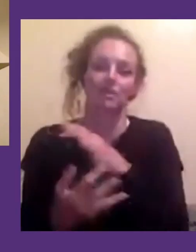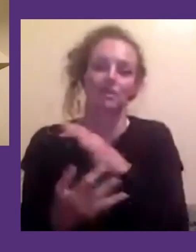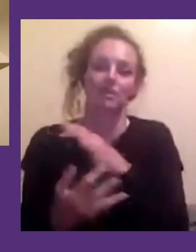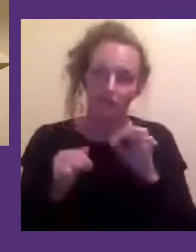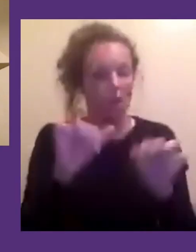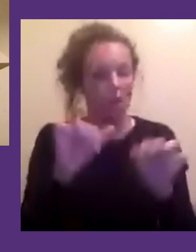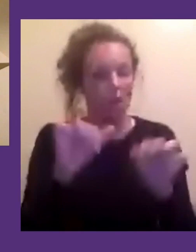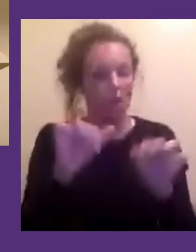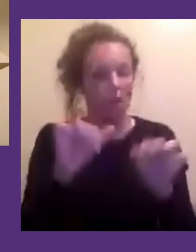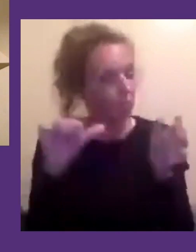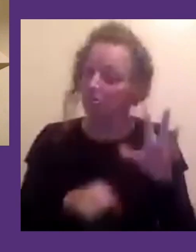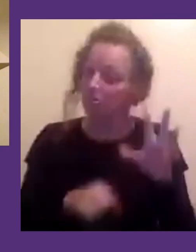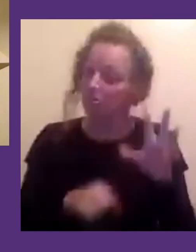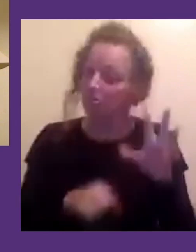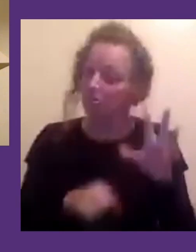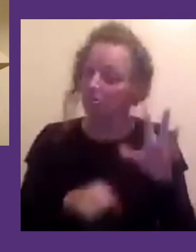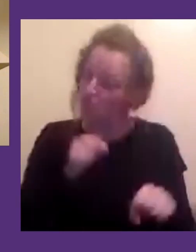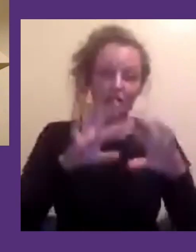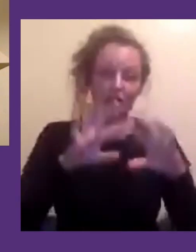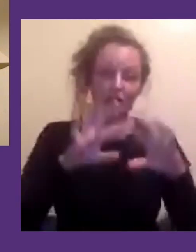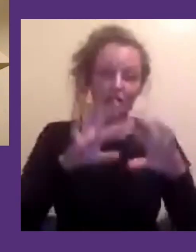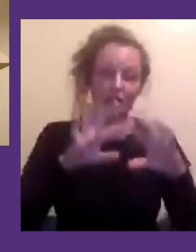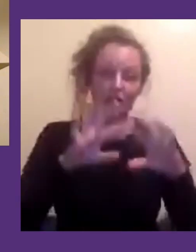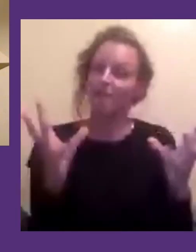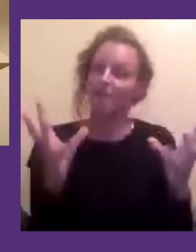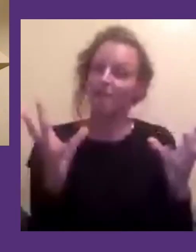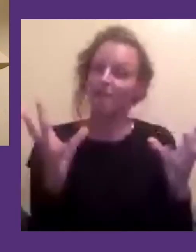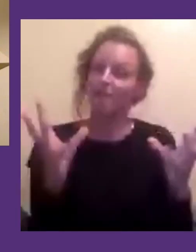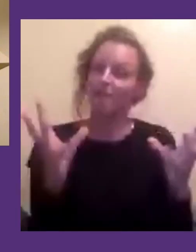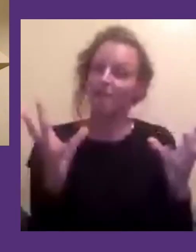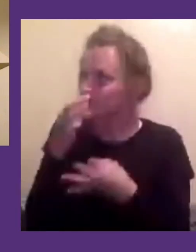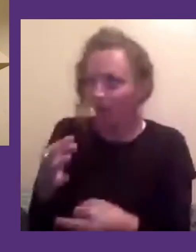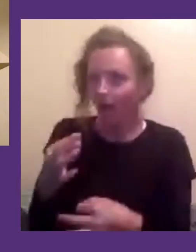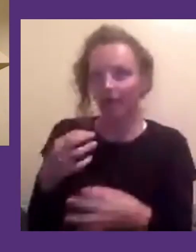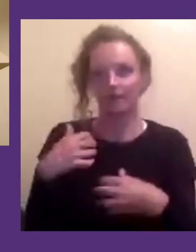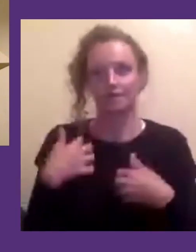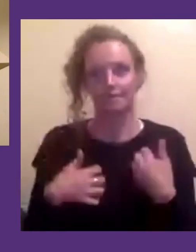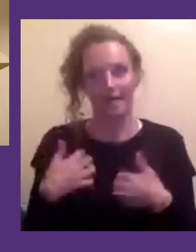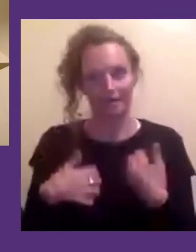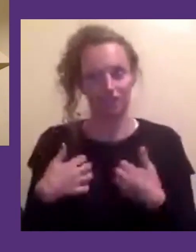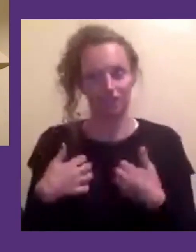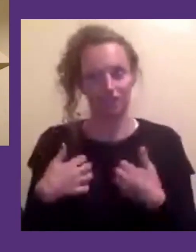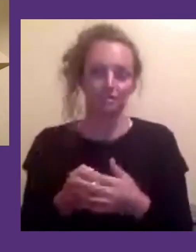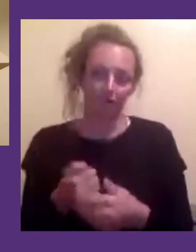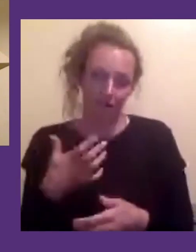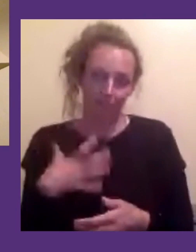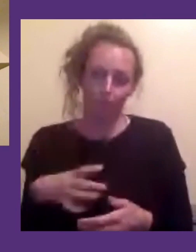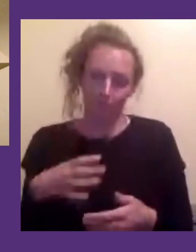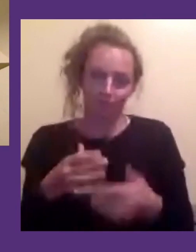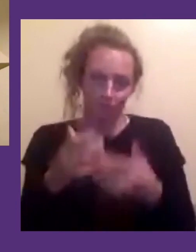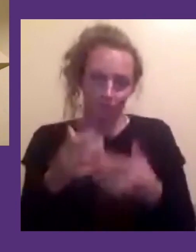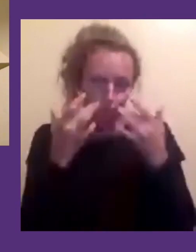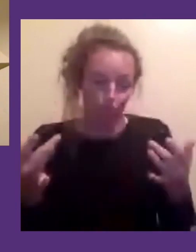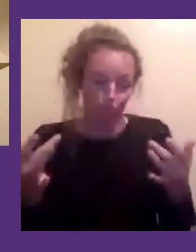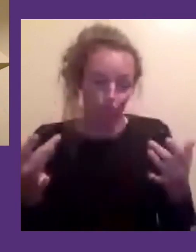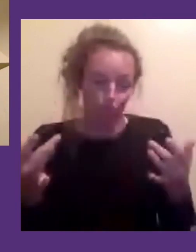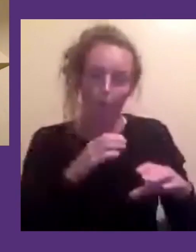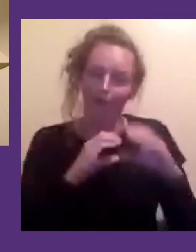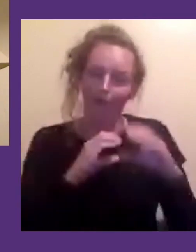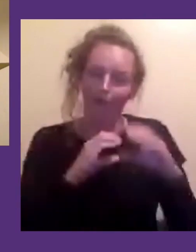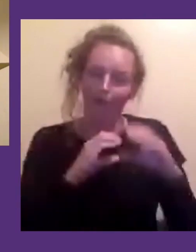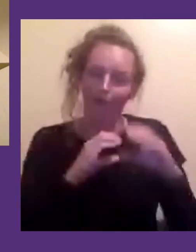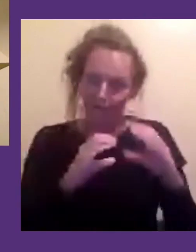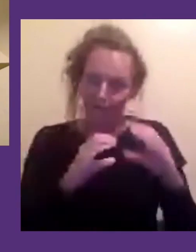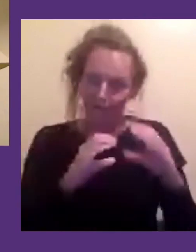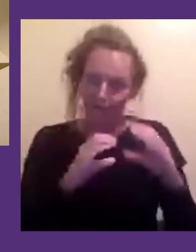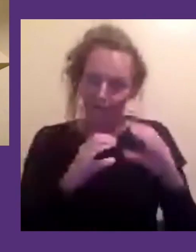desires. I was really keen to communicate that disabled people want love